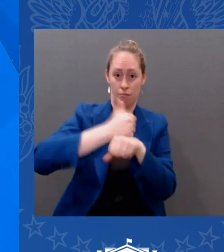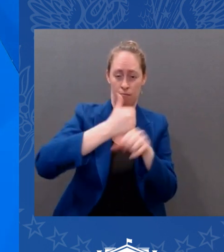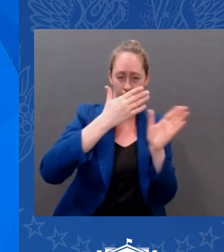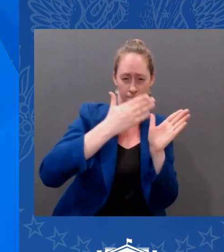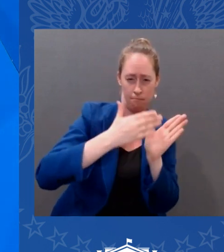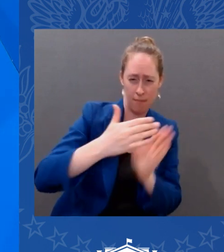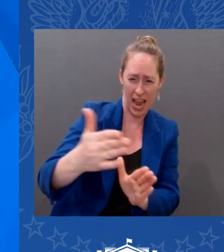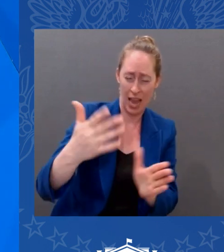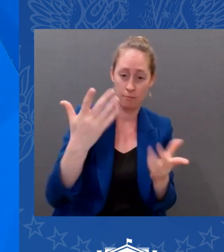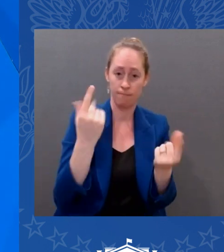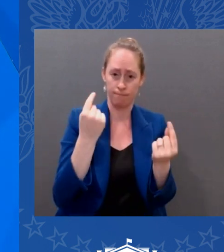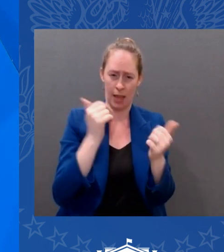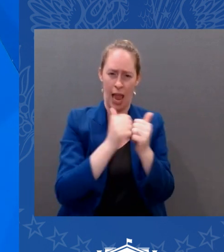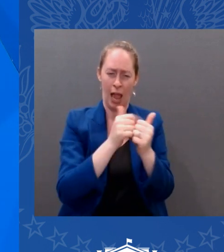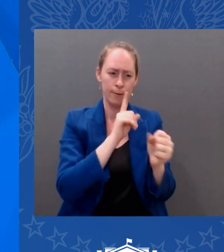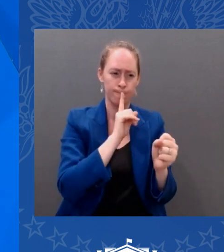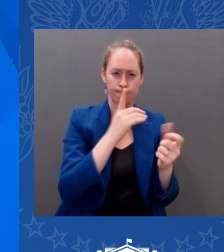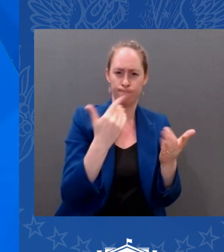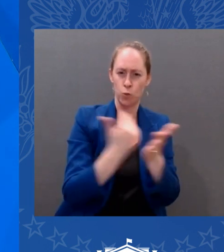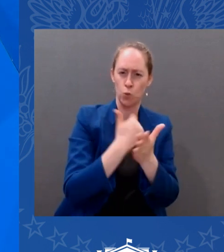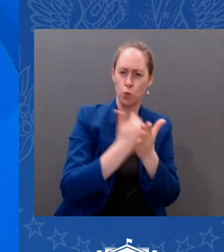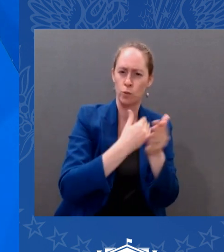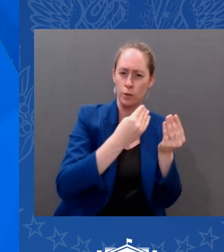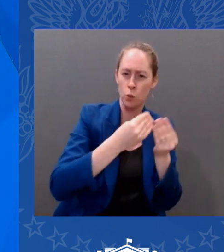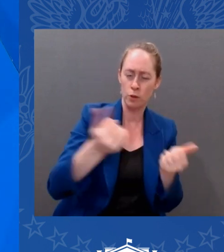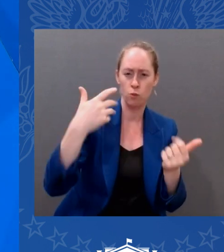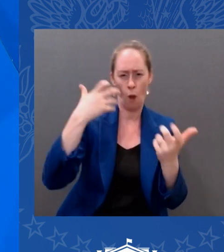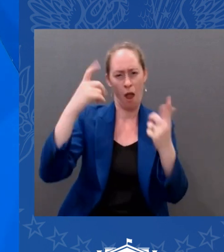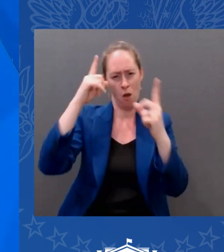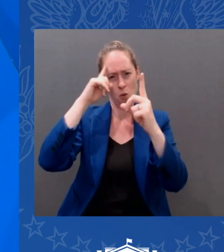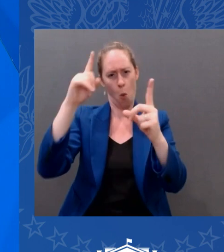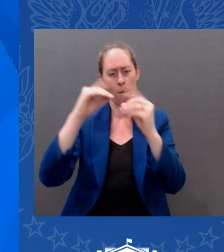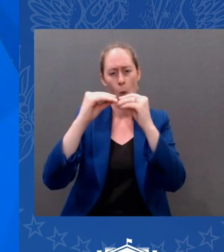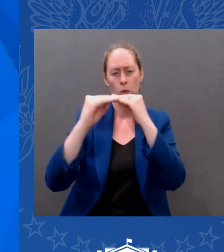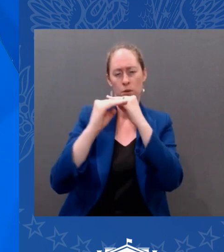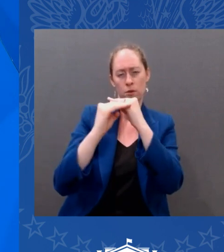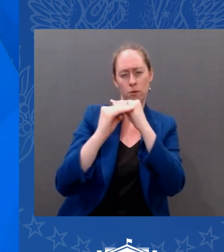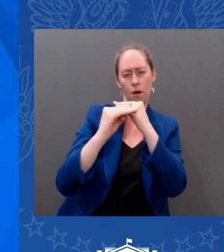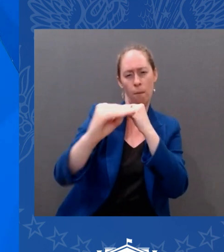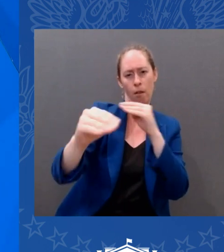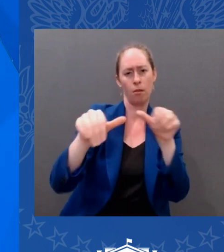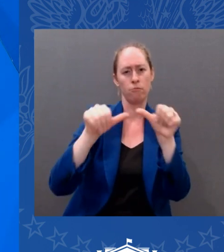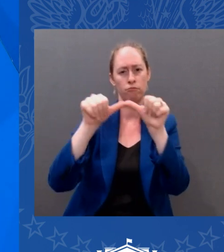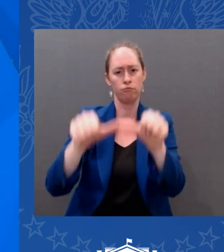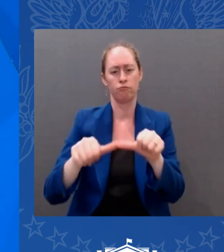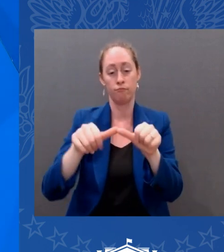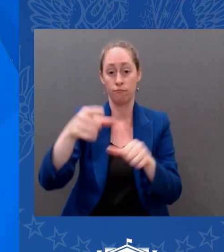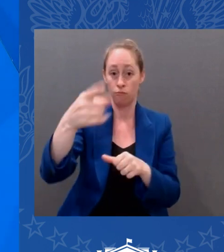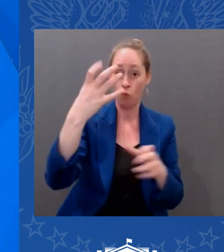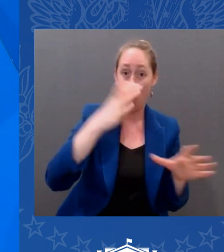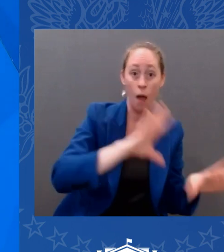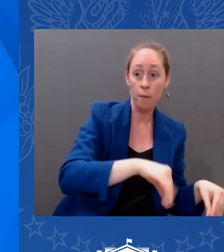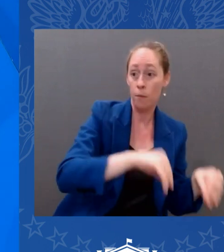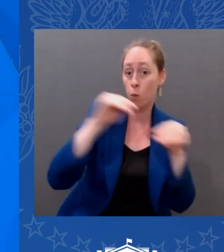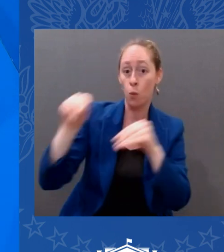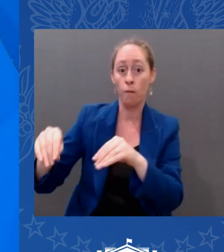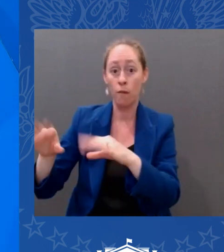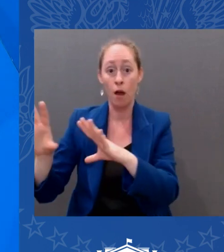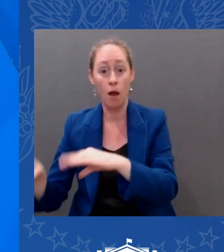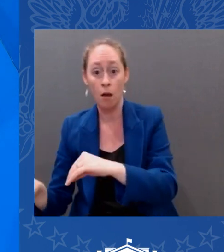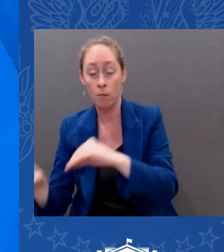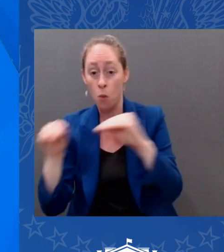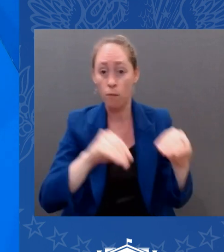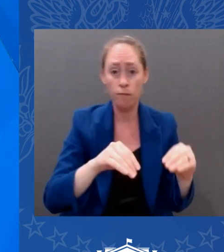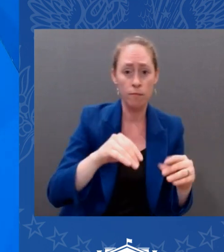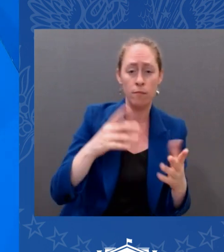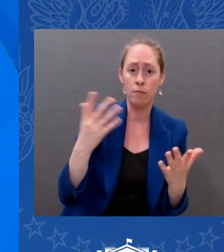increase opportunities for safe and orderly migration through the region, and crack down on criminal and human trafficking who prey on desperate